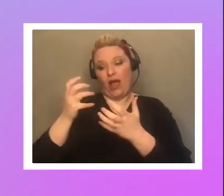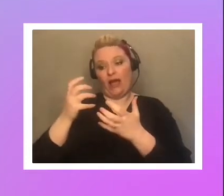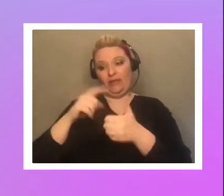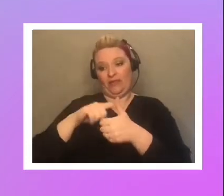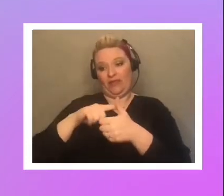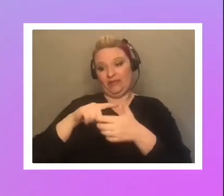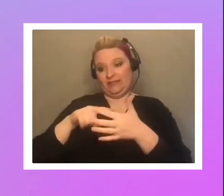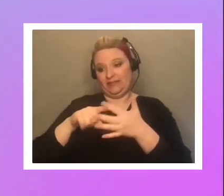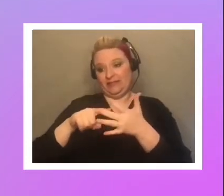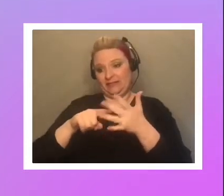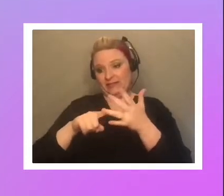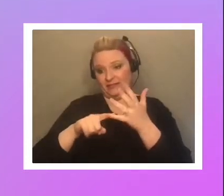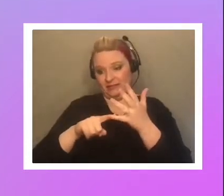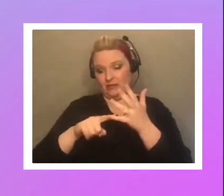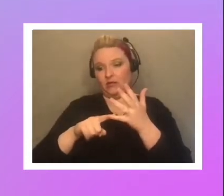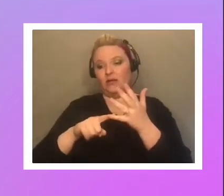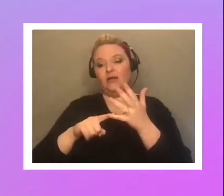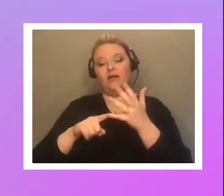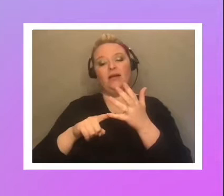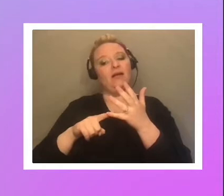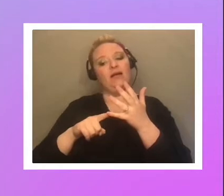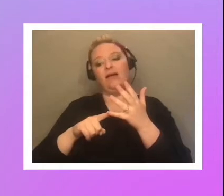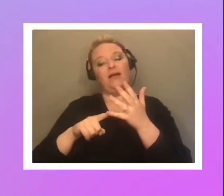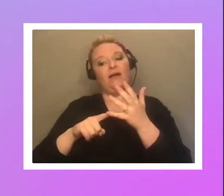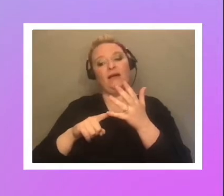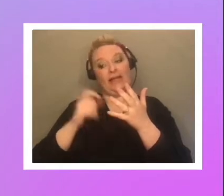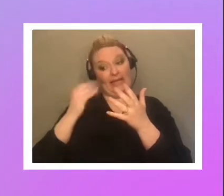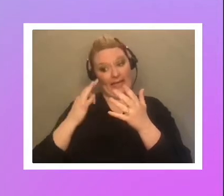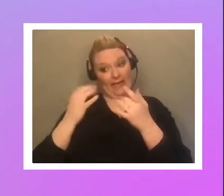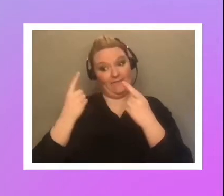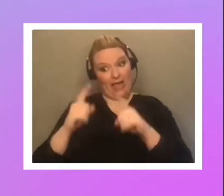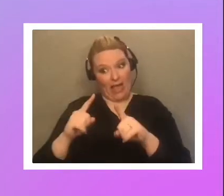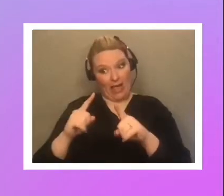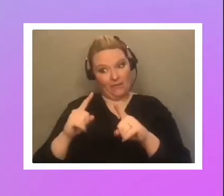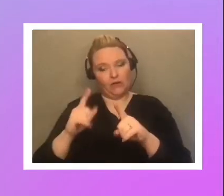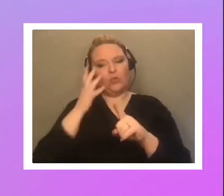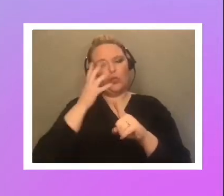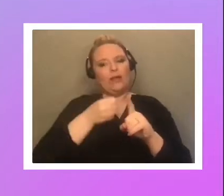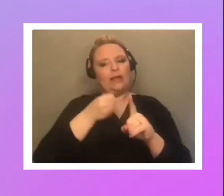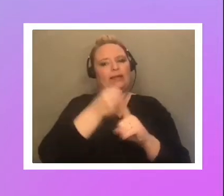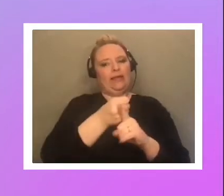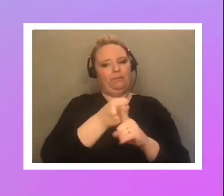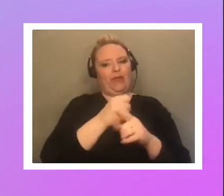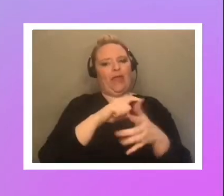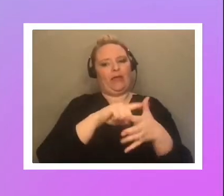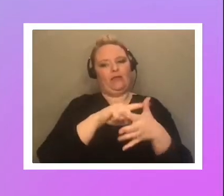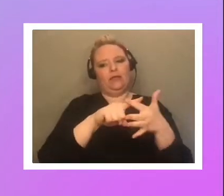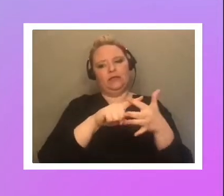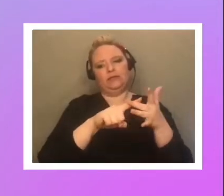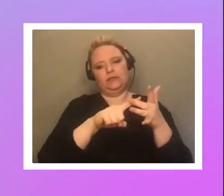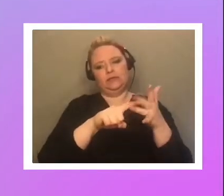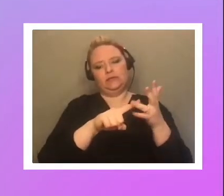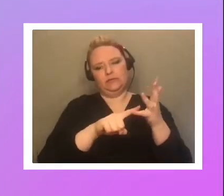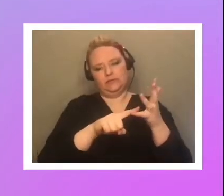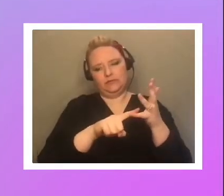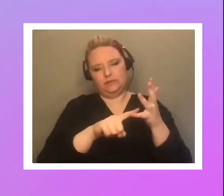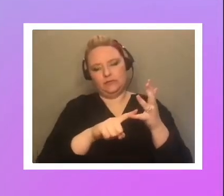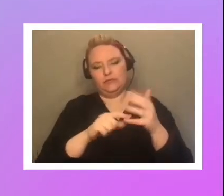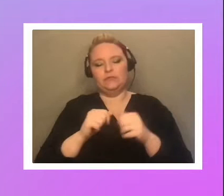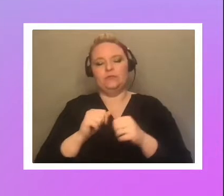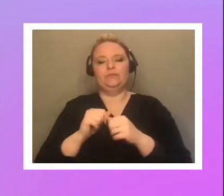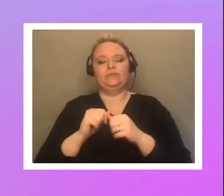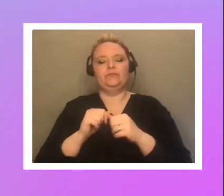X, but if we do this, it's going to impact us this way. And